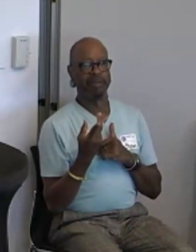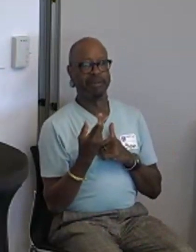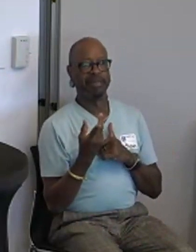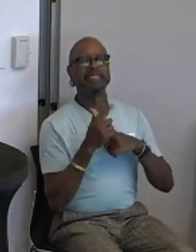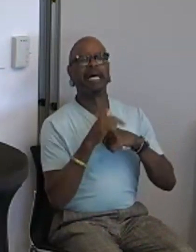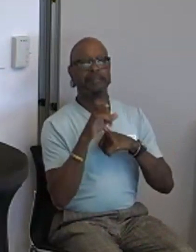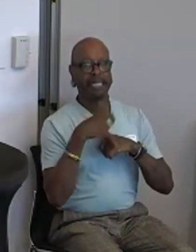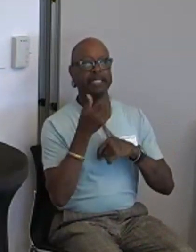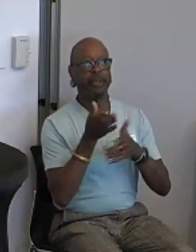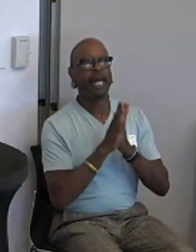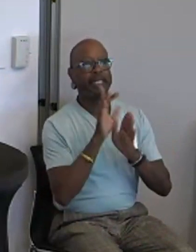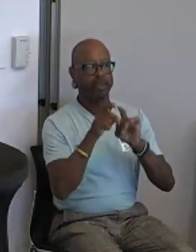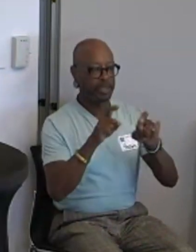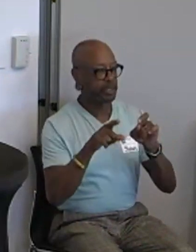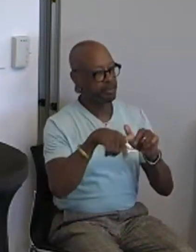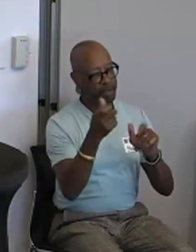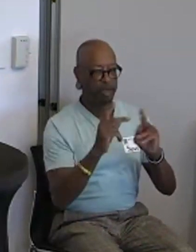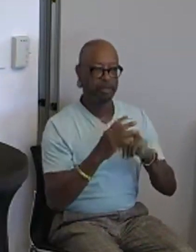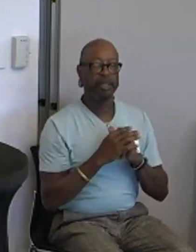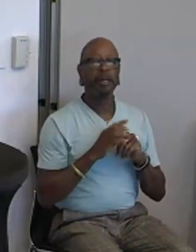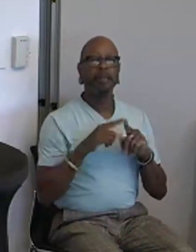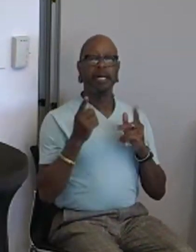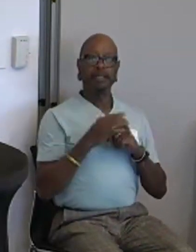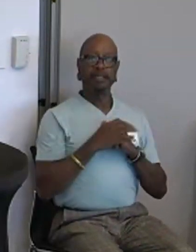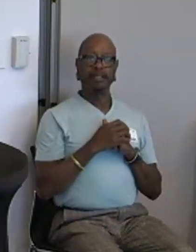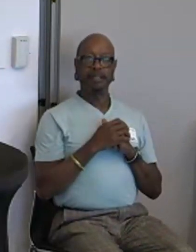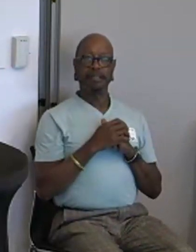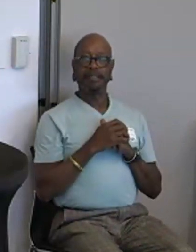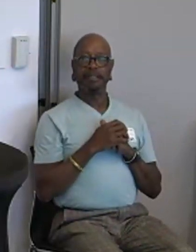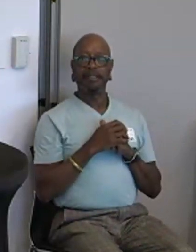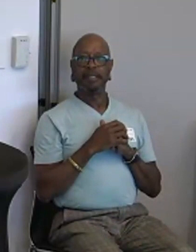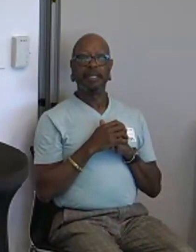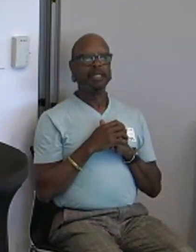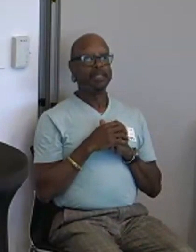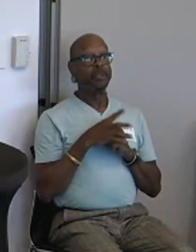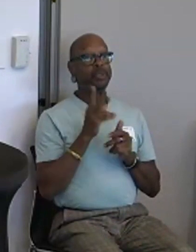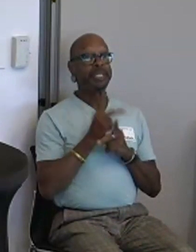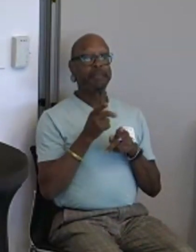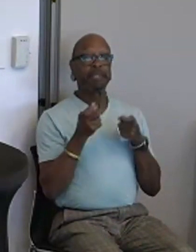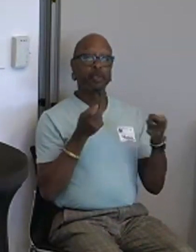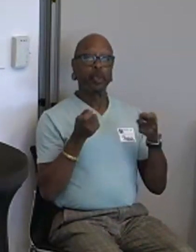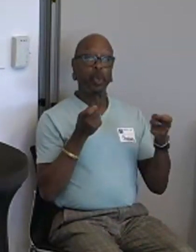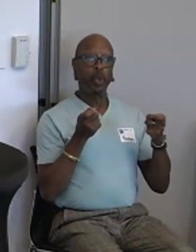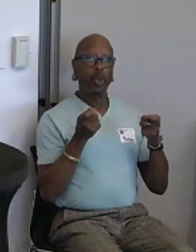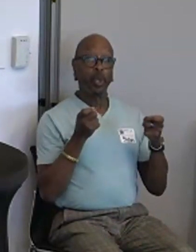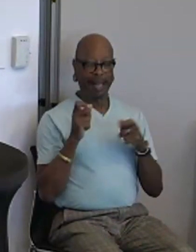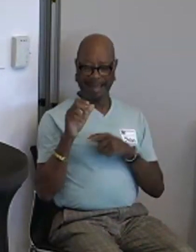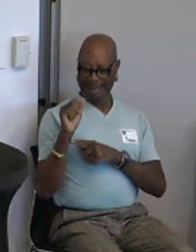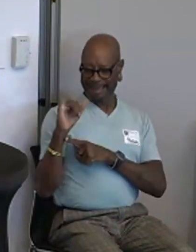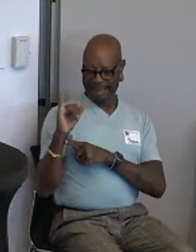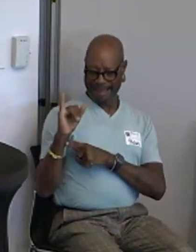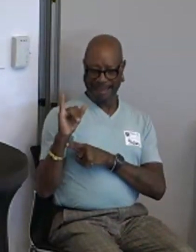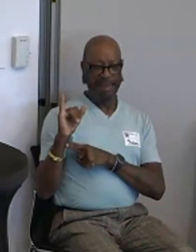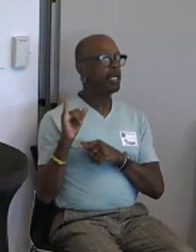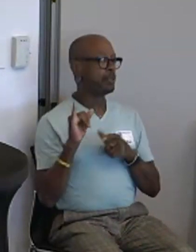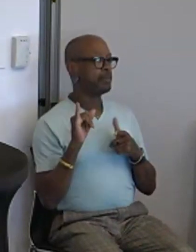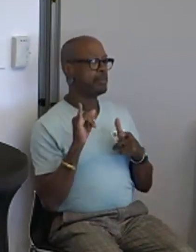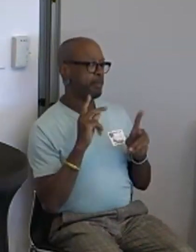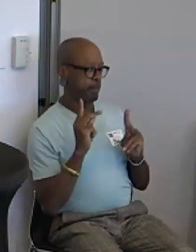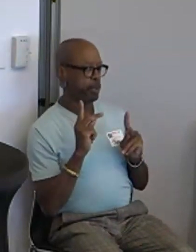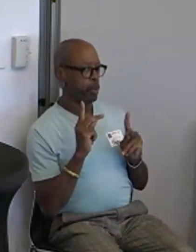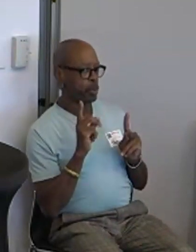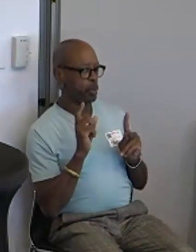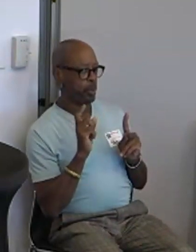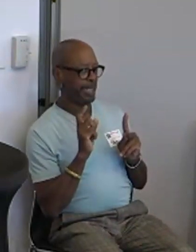measured, mindful, granular, and keeps the control with us, the people who are the ones